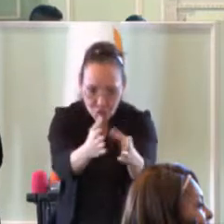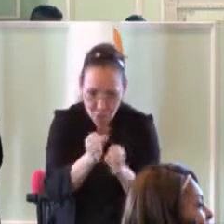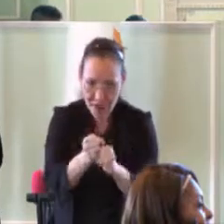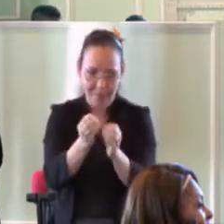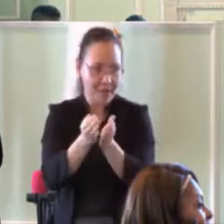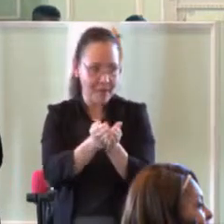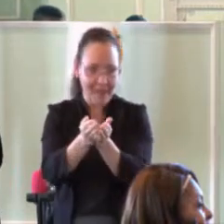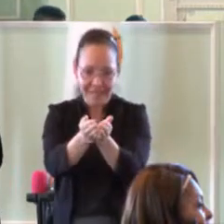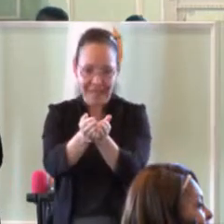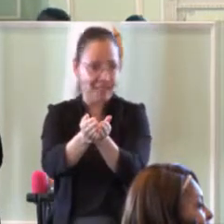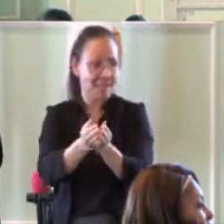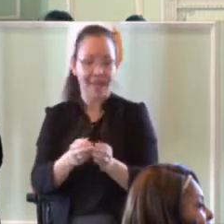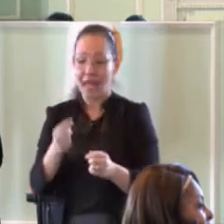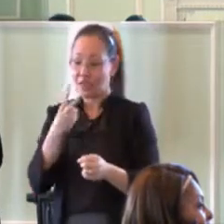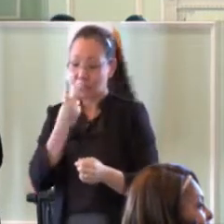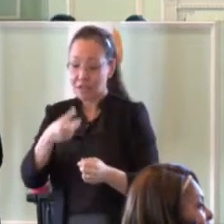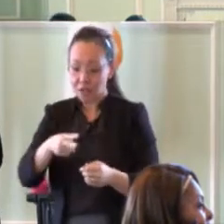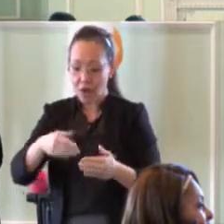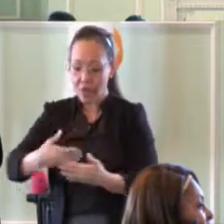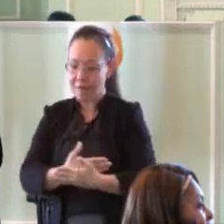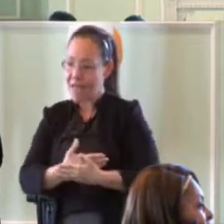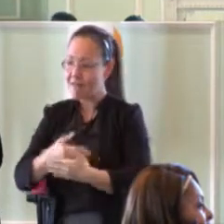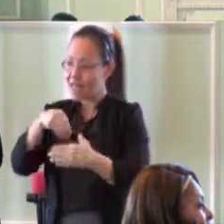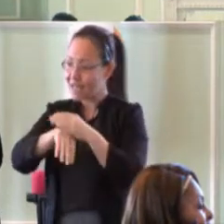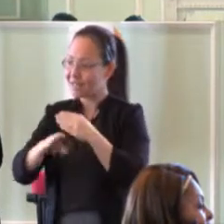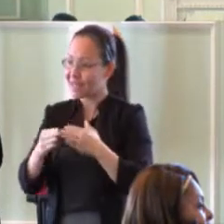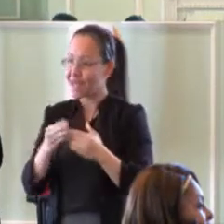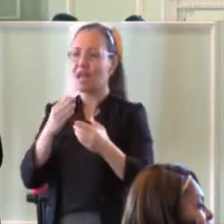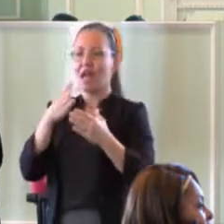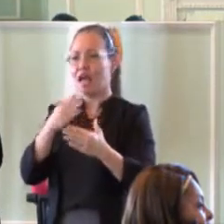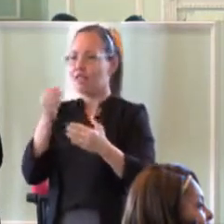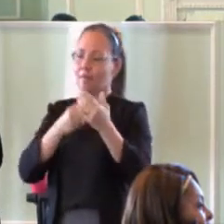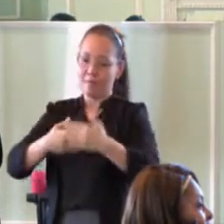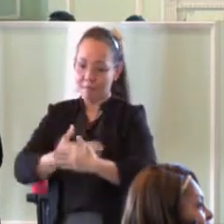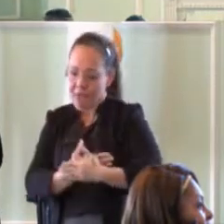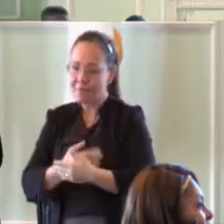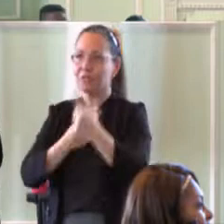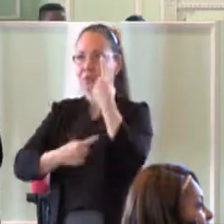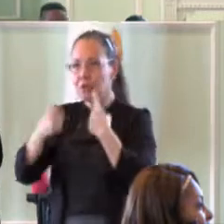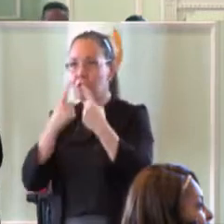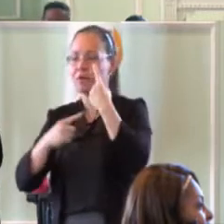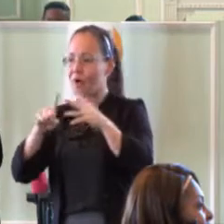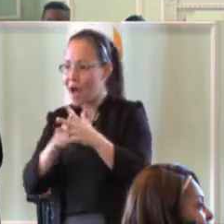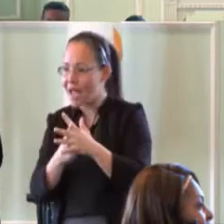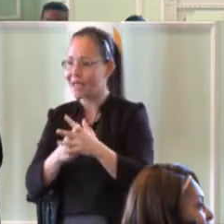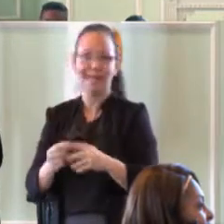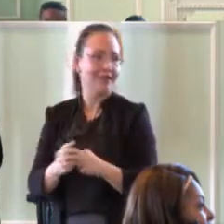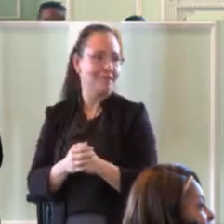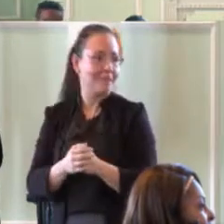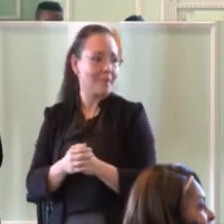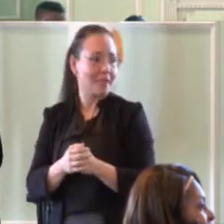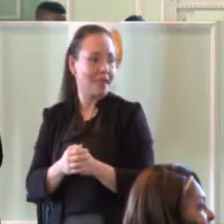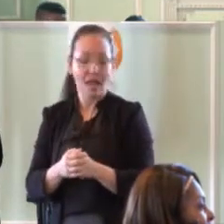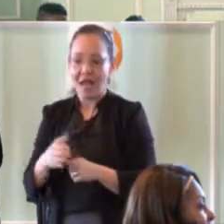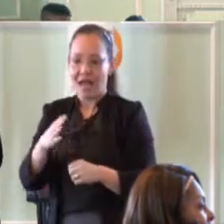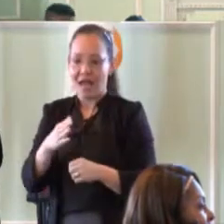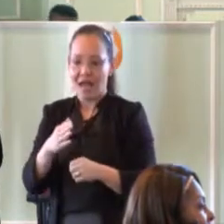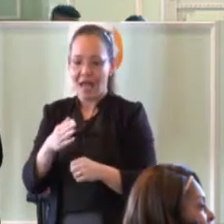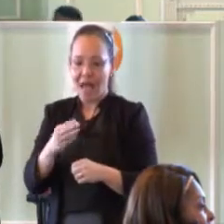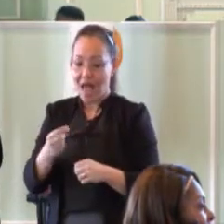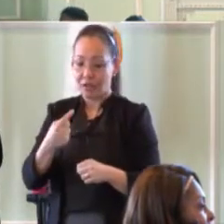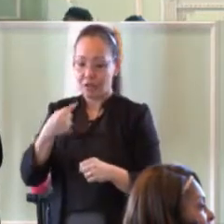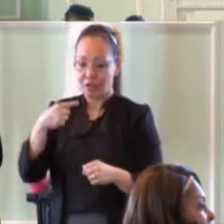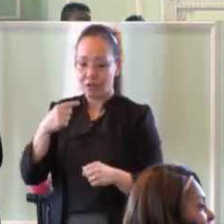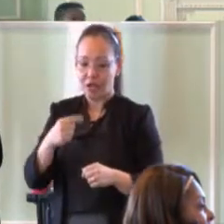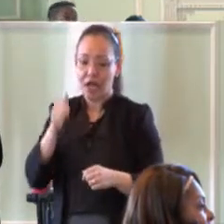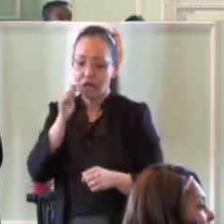back and saw the baby. And the baby started to cry because the baby knew who she was. She said, oh my goodness, it's a